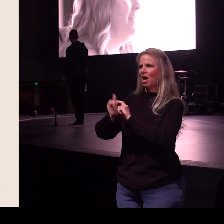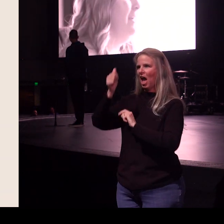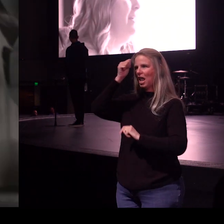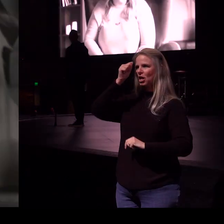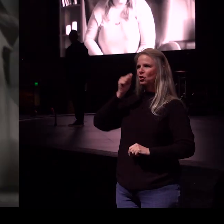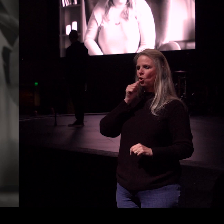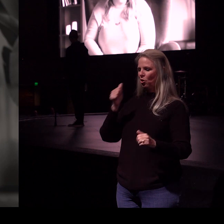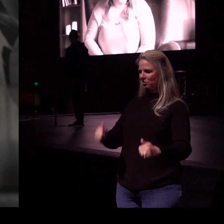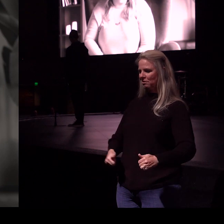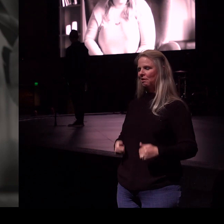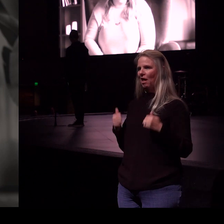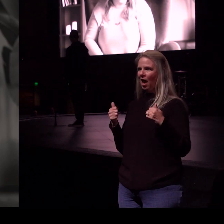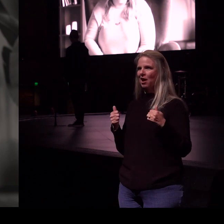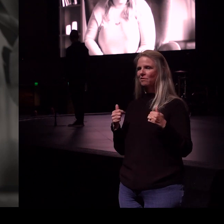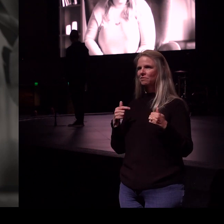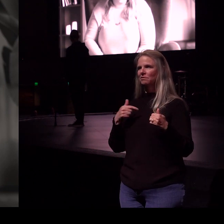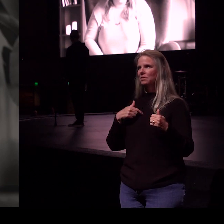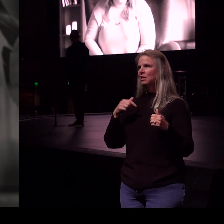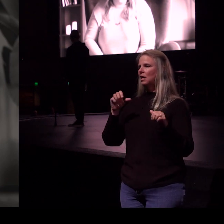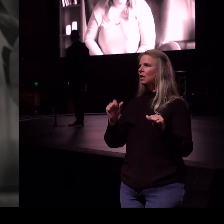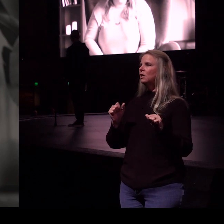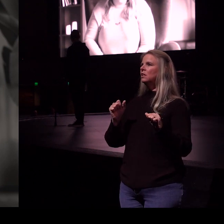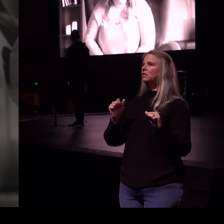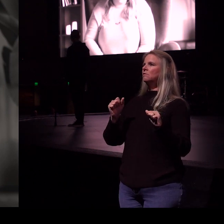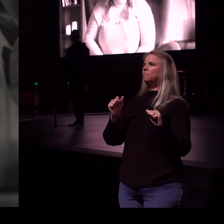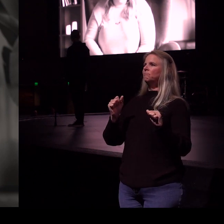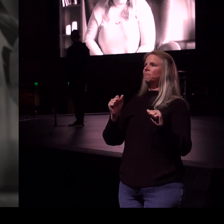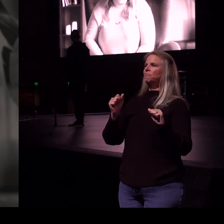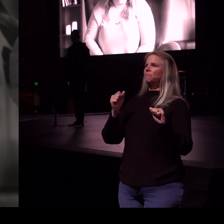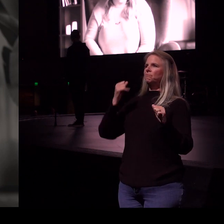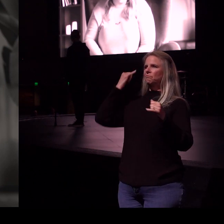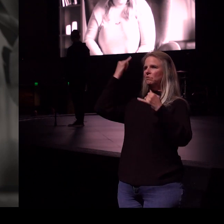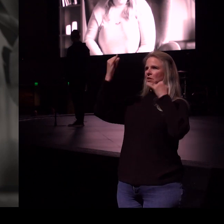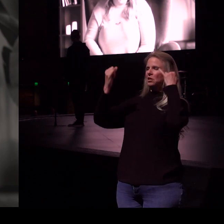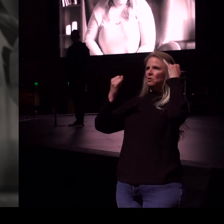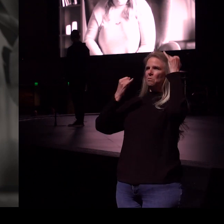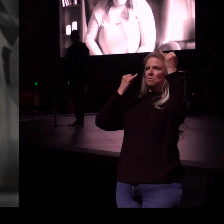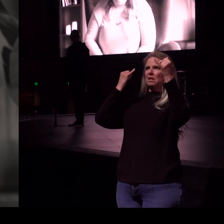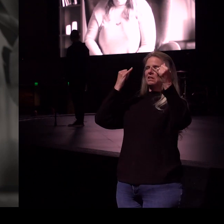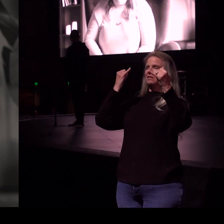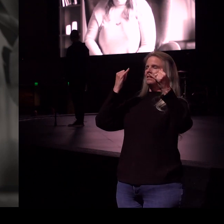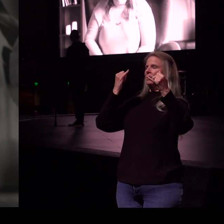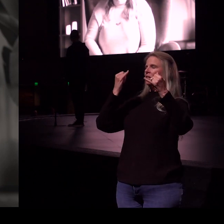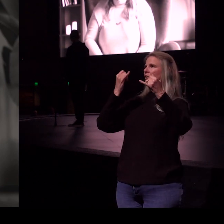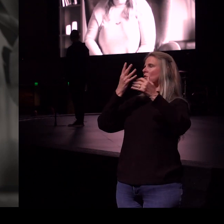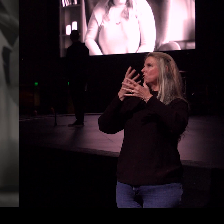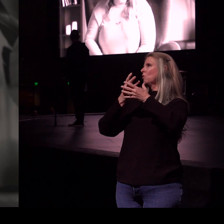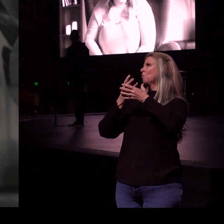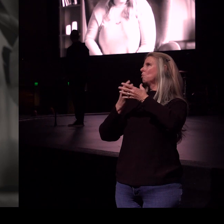life? I can just imagine like how lost I would have been.